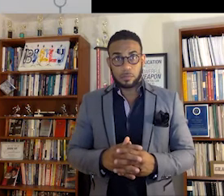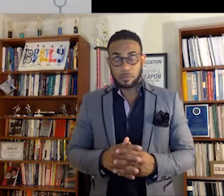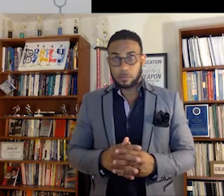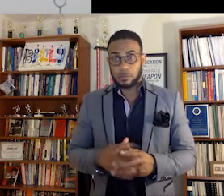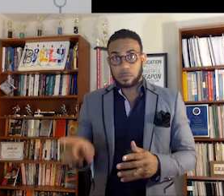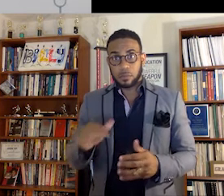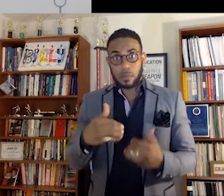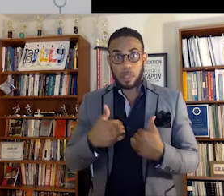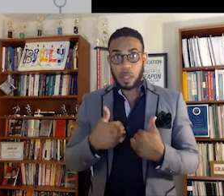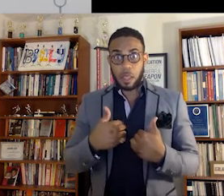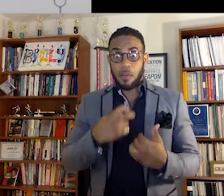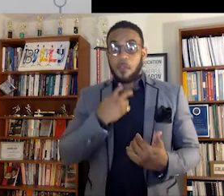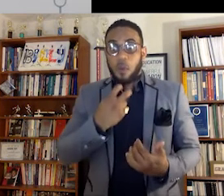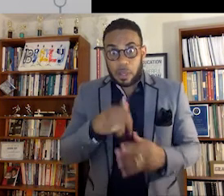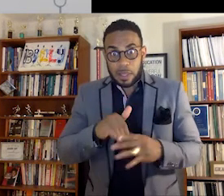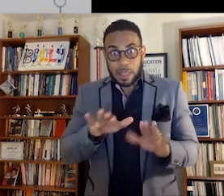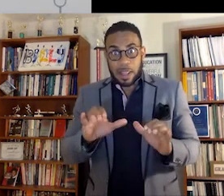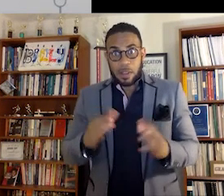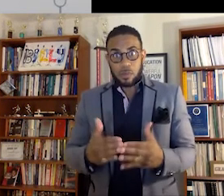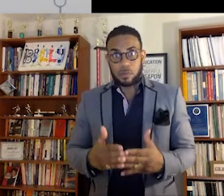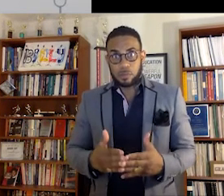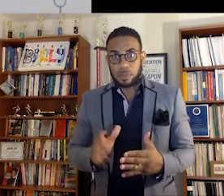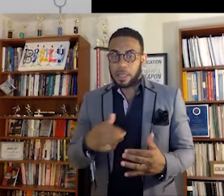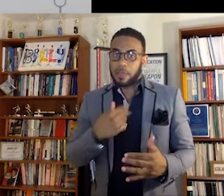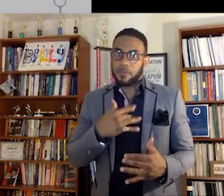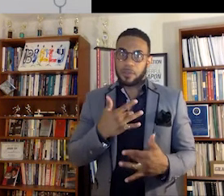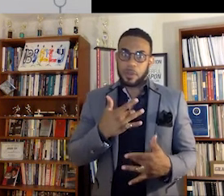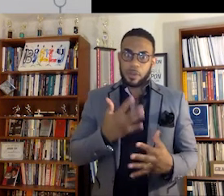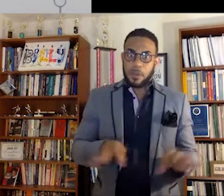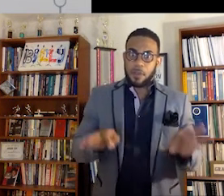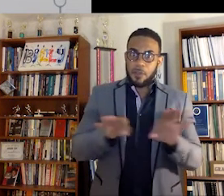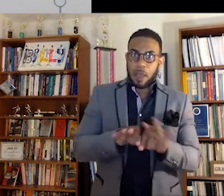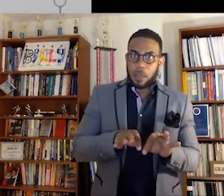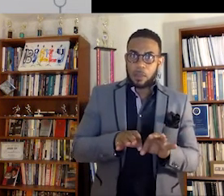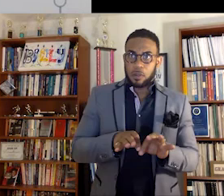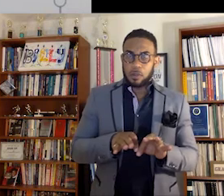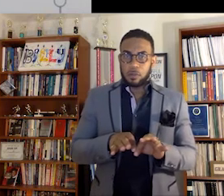They have a voice in a classroom and they feel valued.